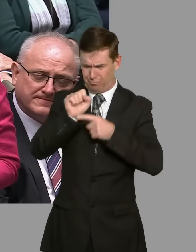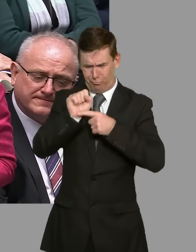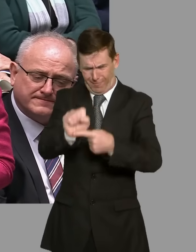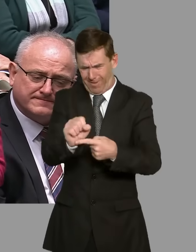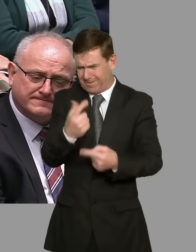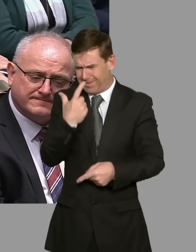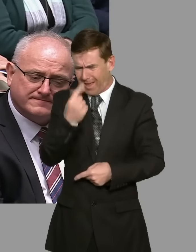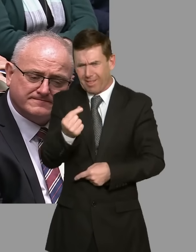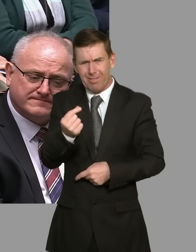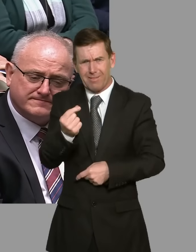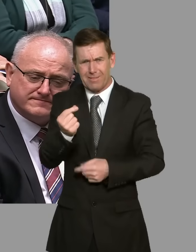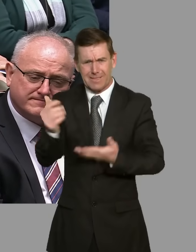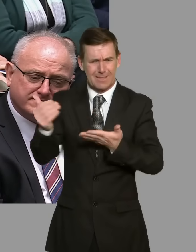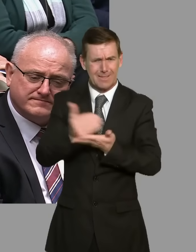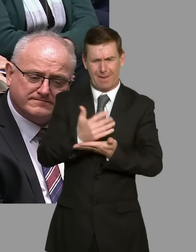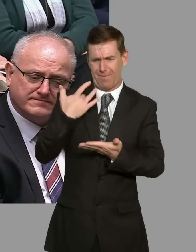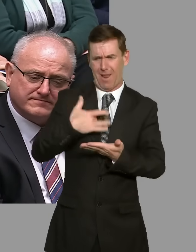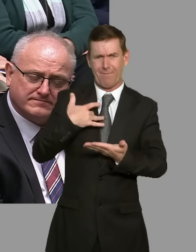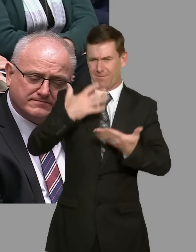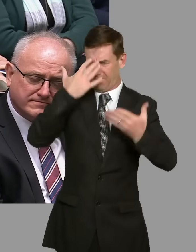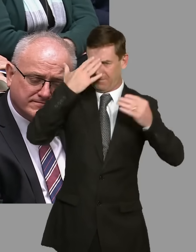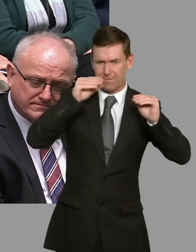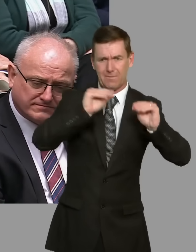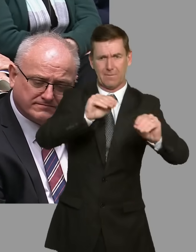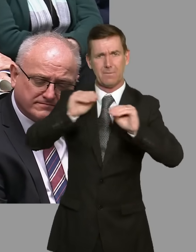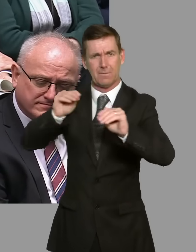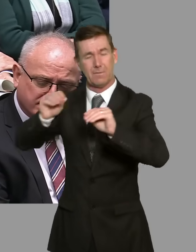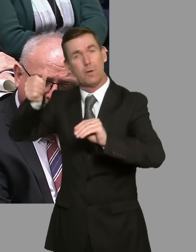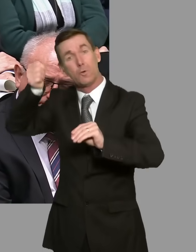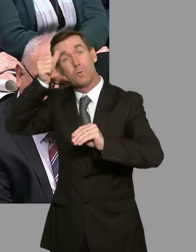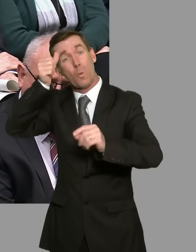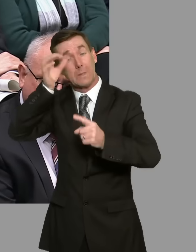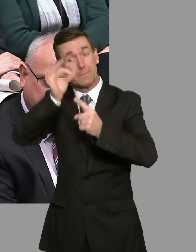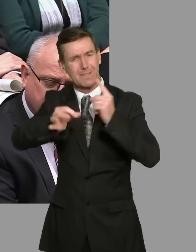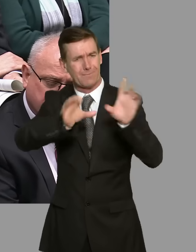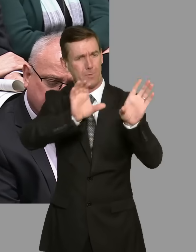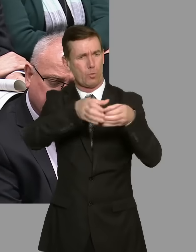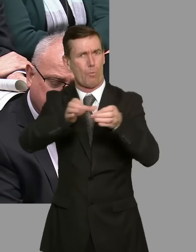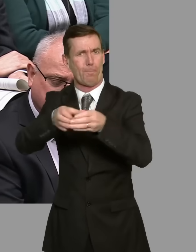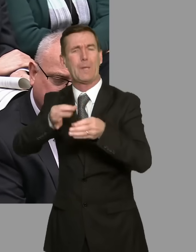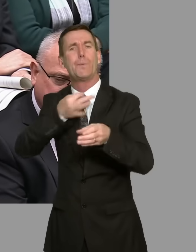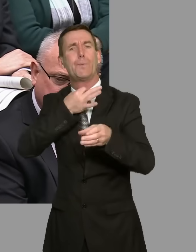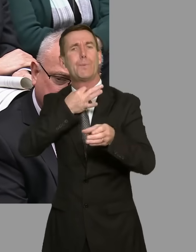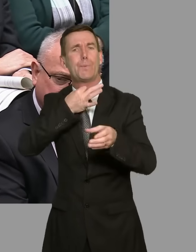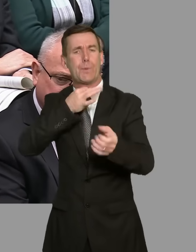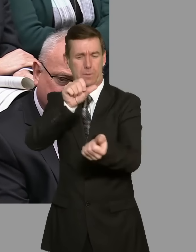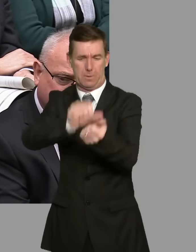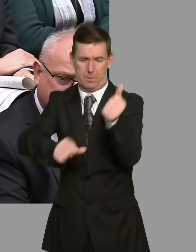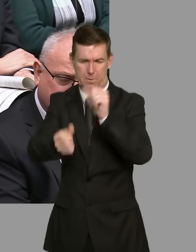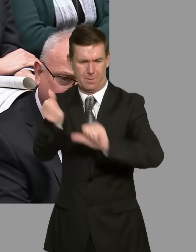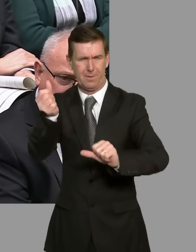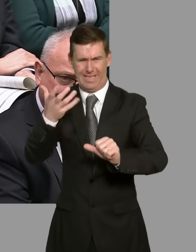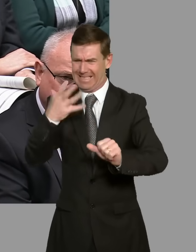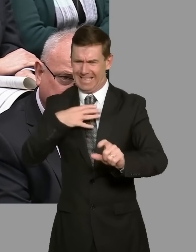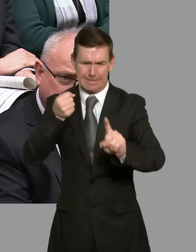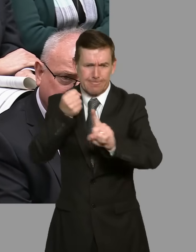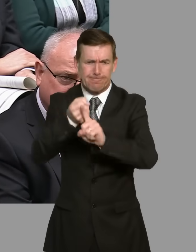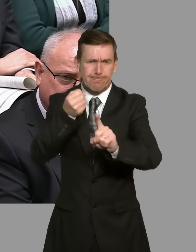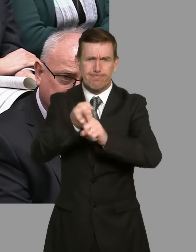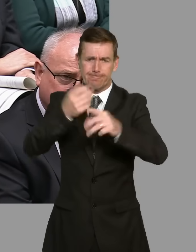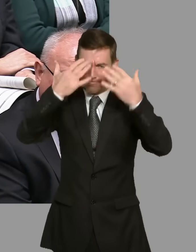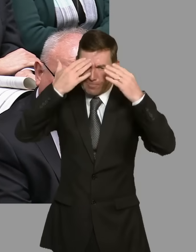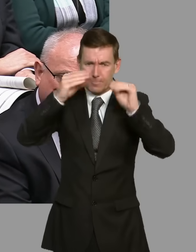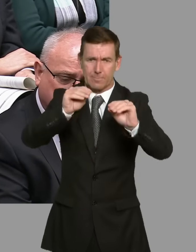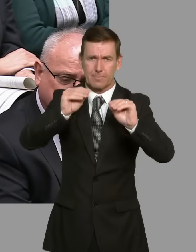all effective suicide prevention strategies, and I was pleased to see them in the recent Men's Health Strategy. But I'm calling on the Government to go a step